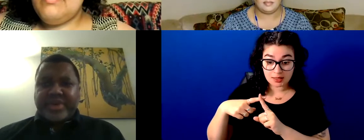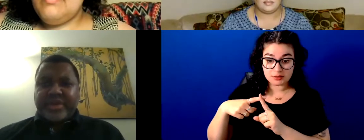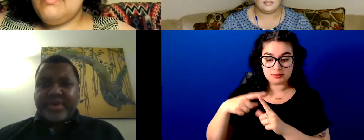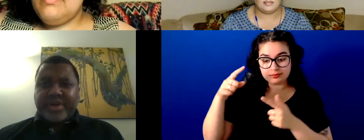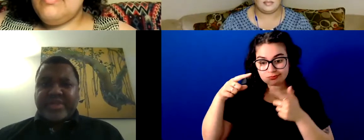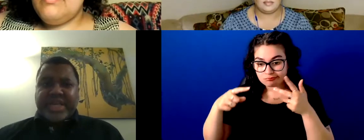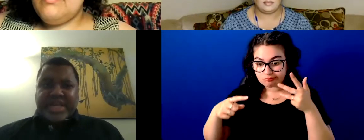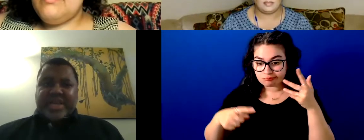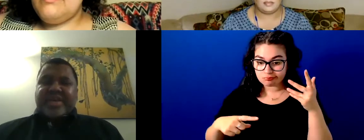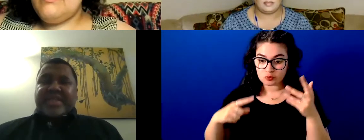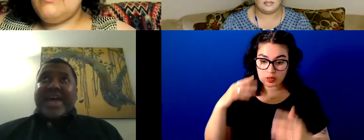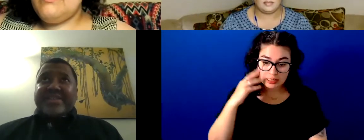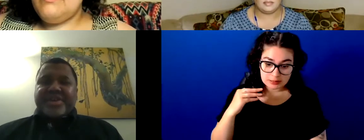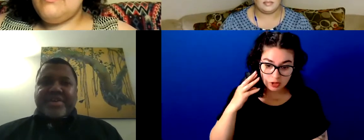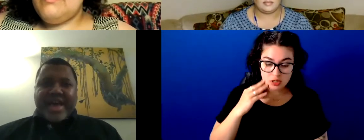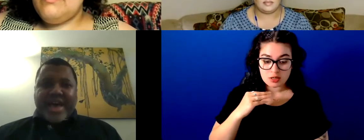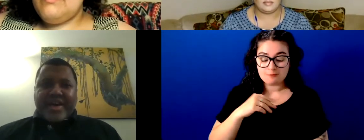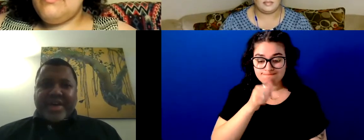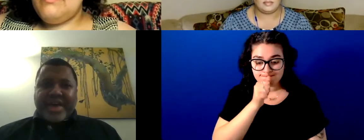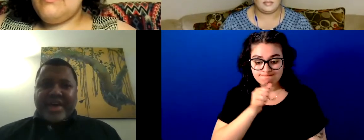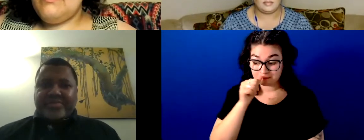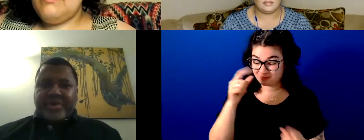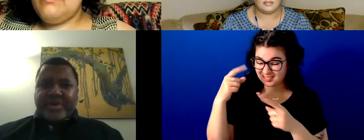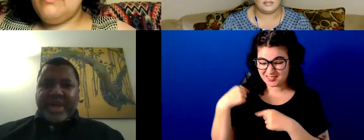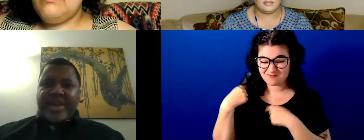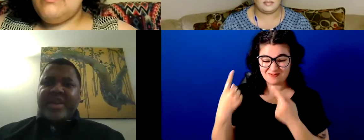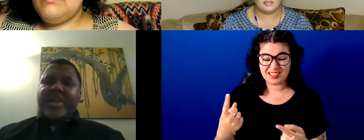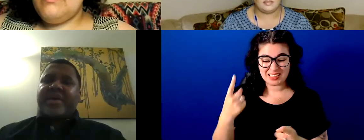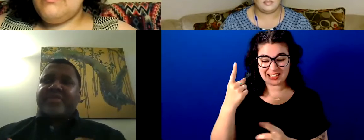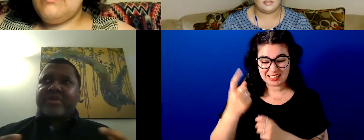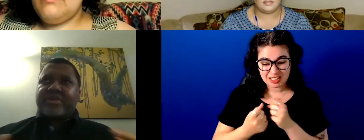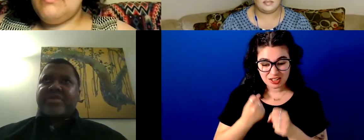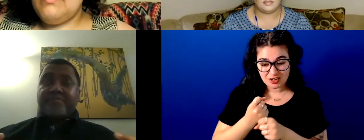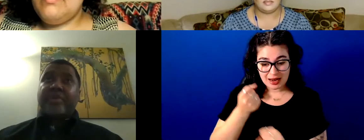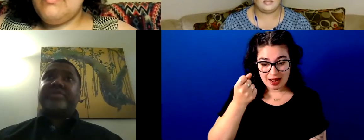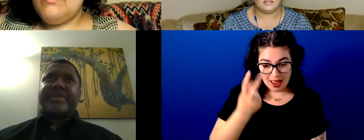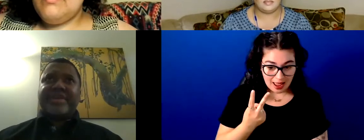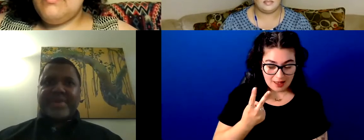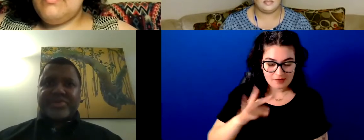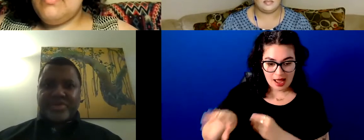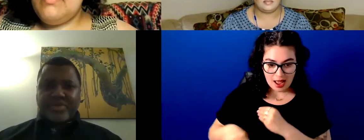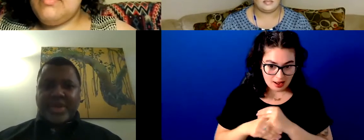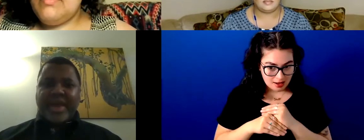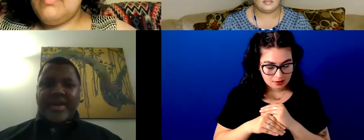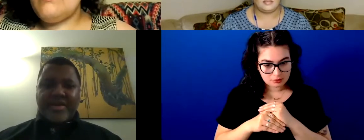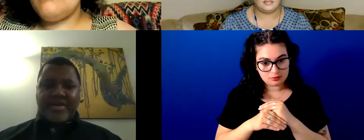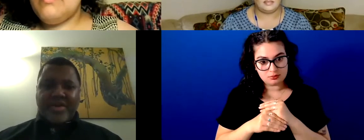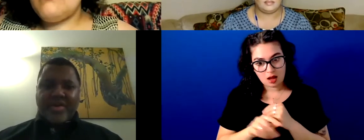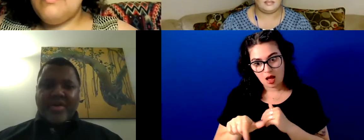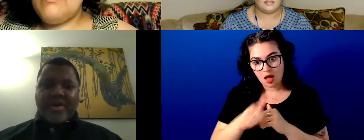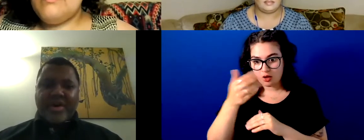that we're dealing with, the last year and a half has put another multi-dimensional